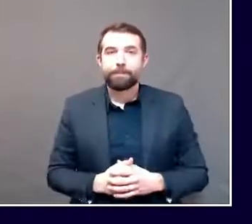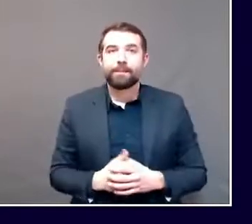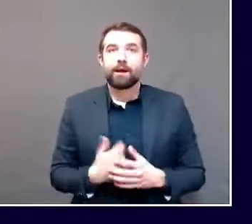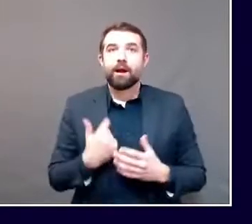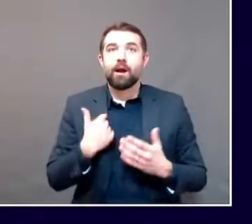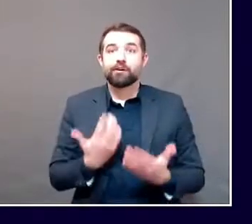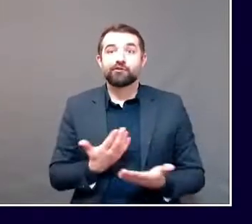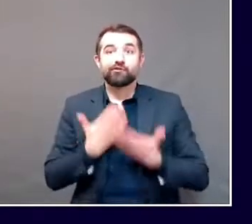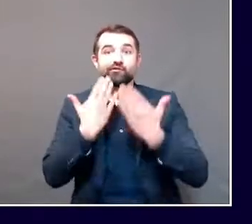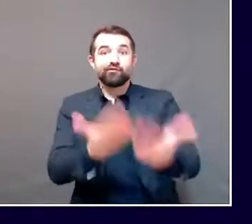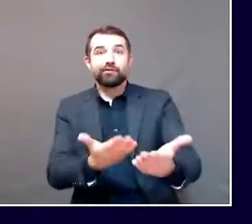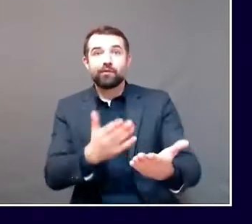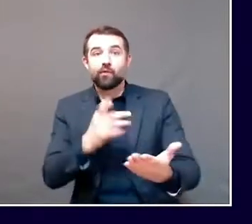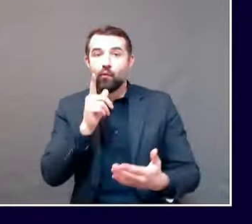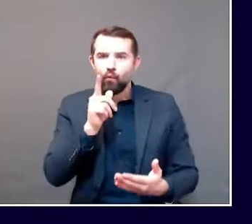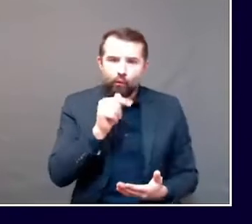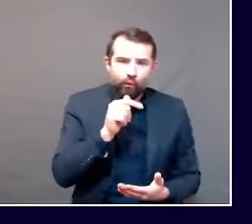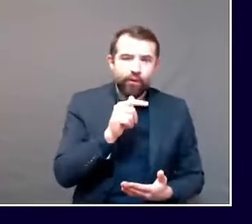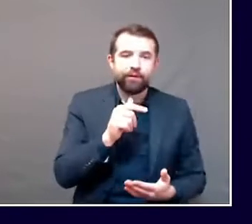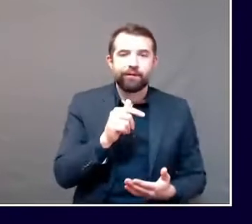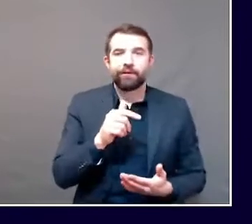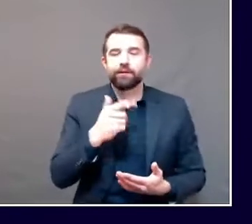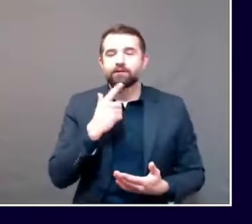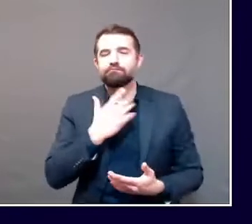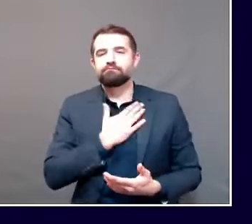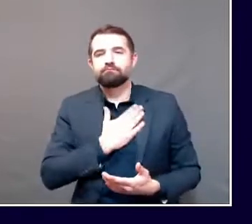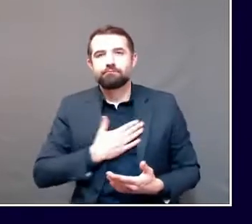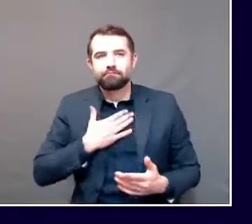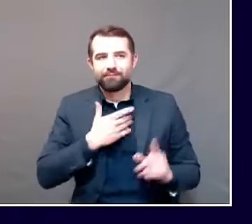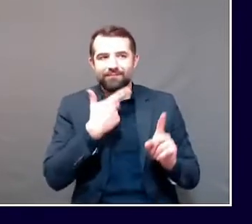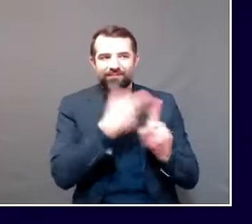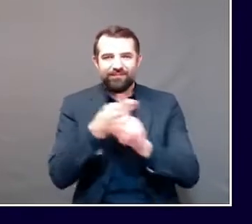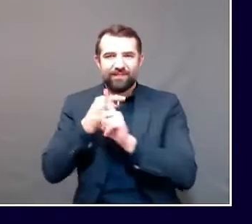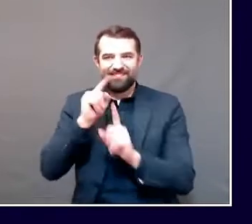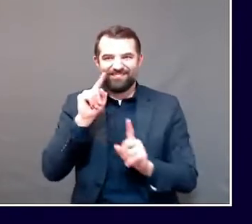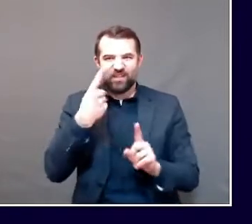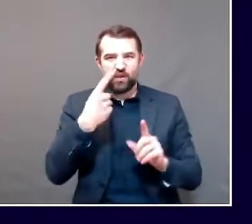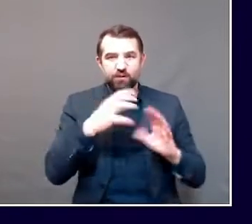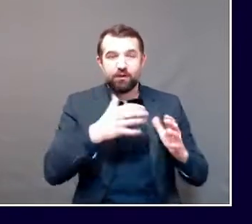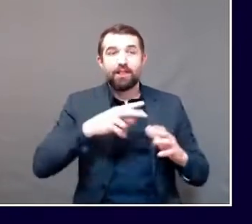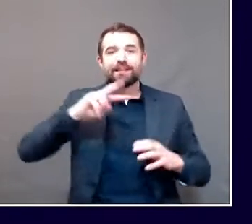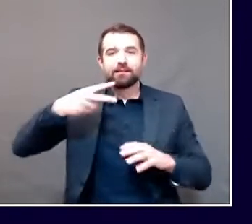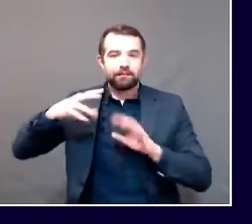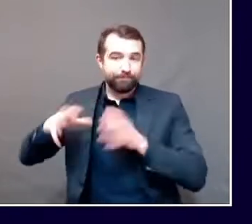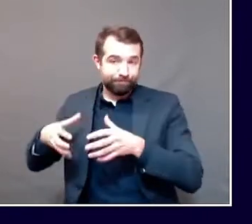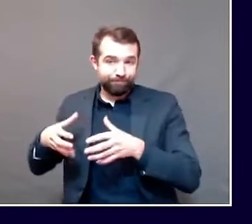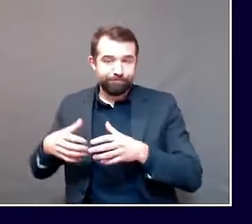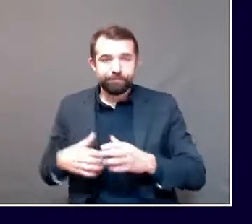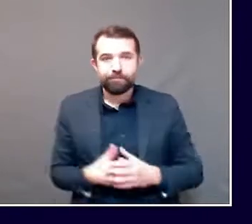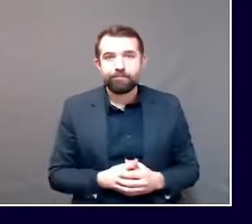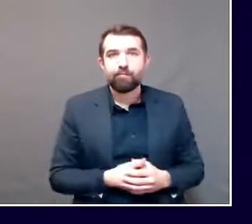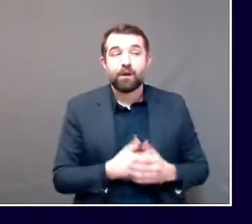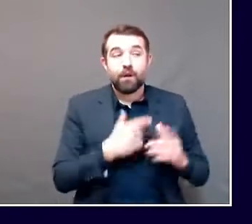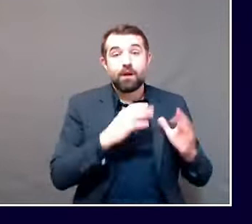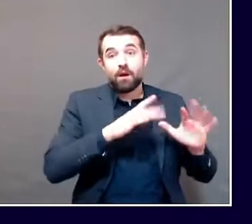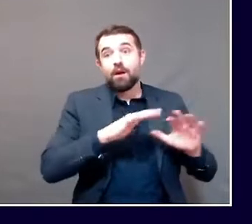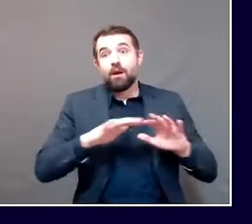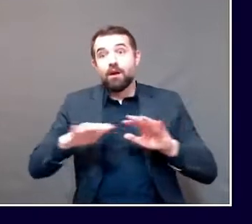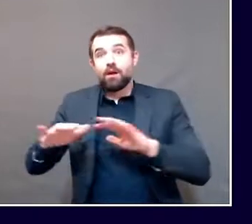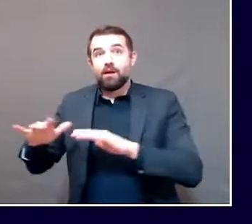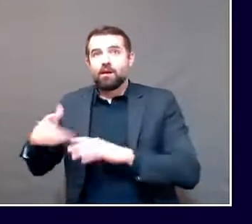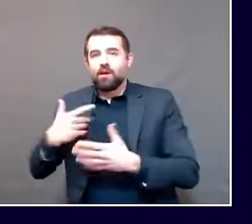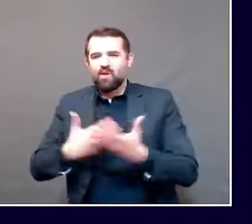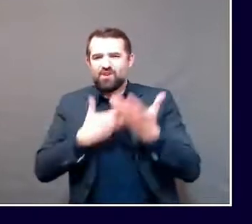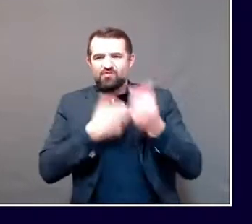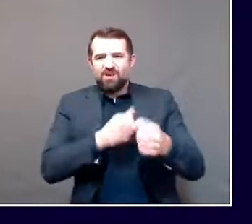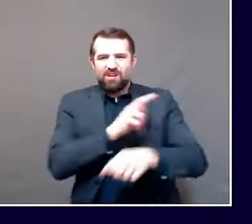who we would like to have vaccinated in the first group and in the second group within 1A. And then we trust and work with the hospitals to effectuate